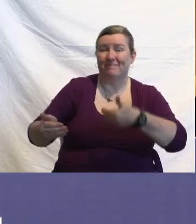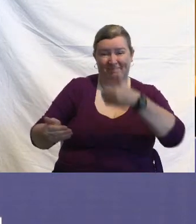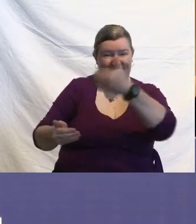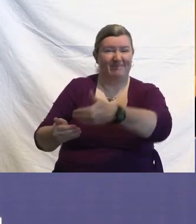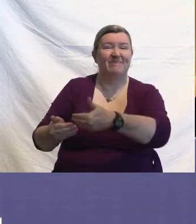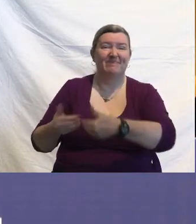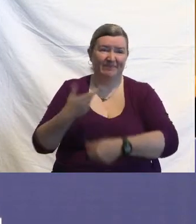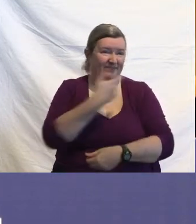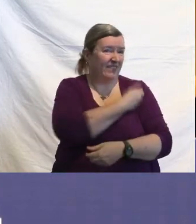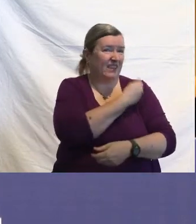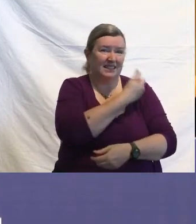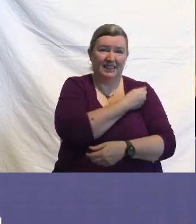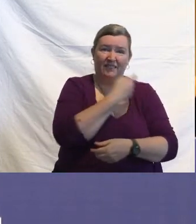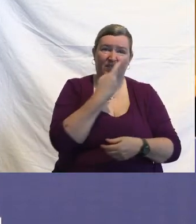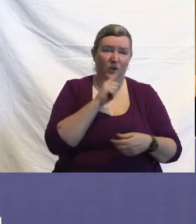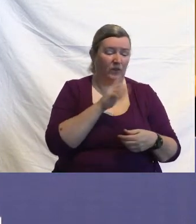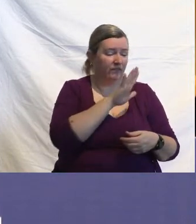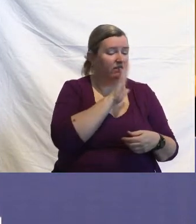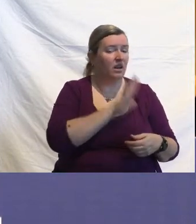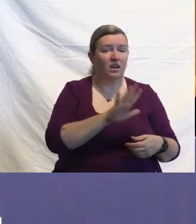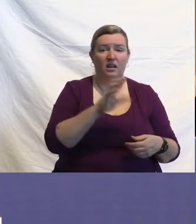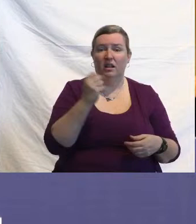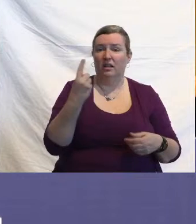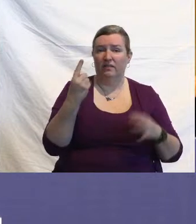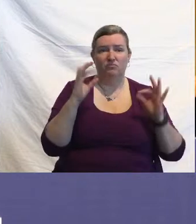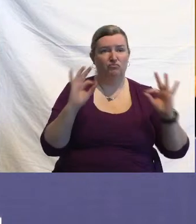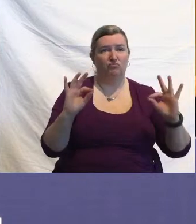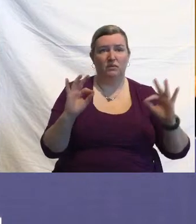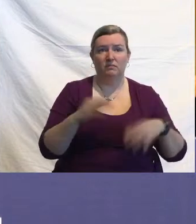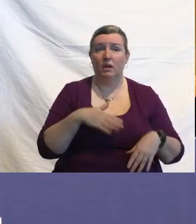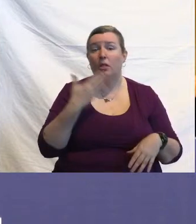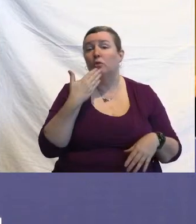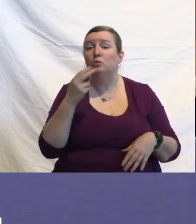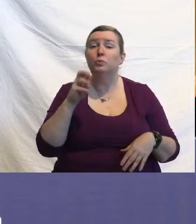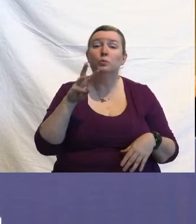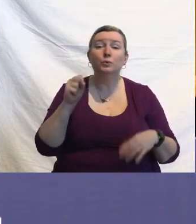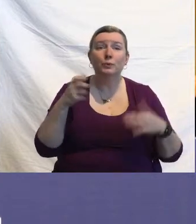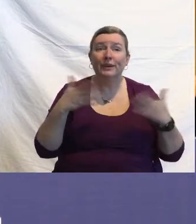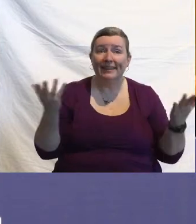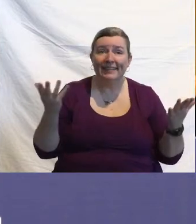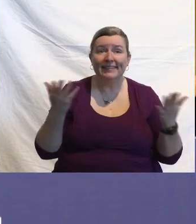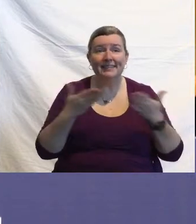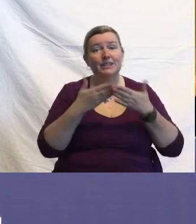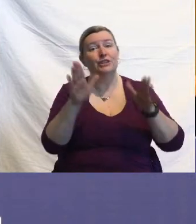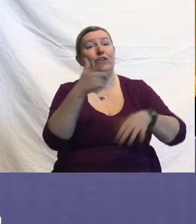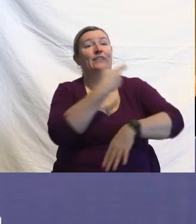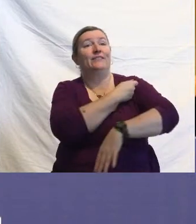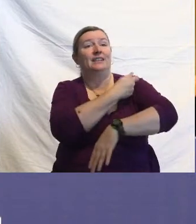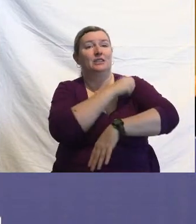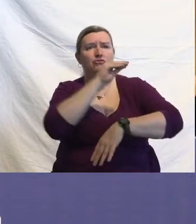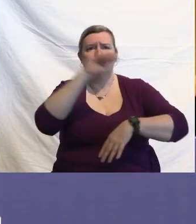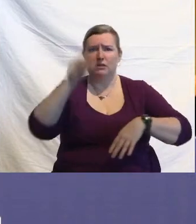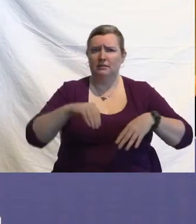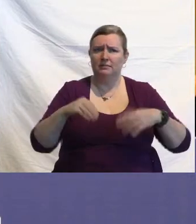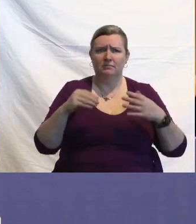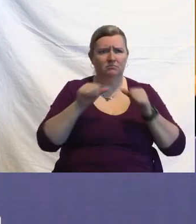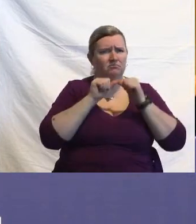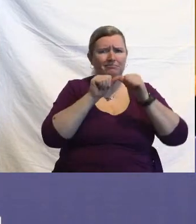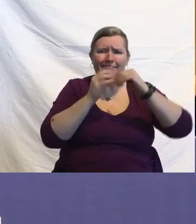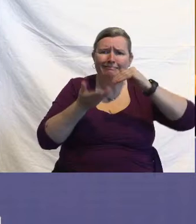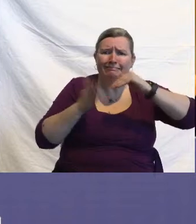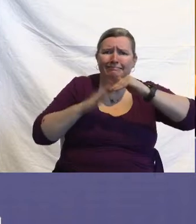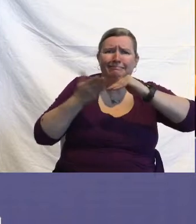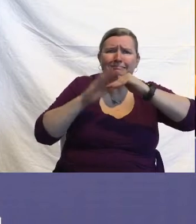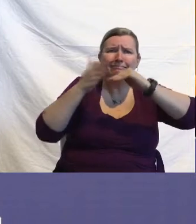good. Secondly, another piece of good news, our general vaccination rates continue to go up. I think the booster uptake is lower than we would